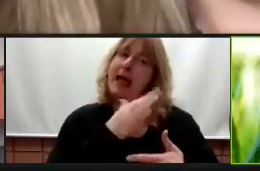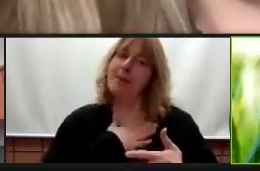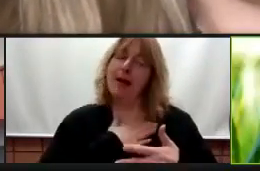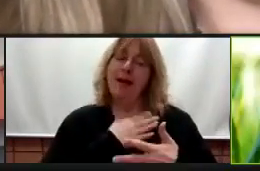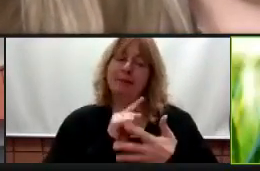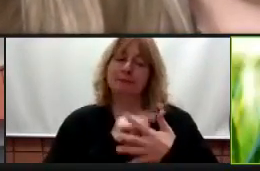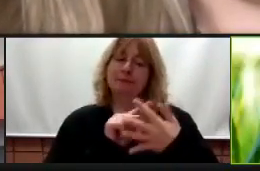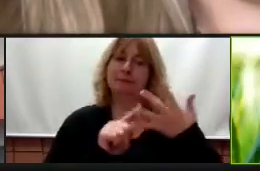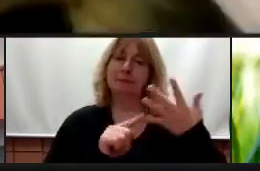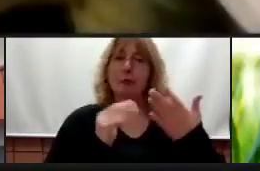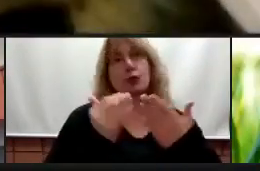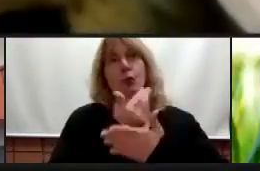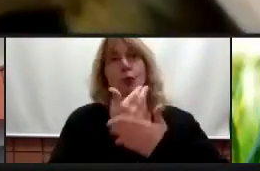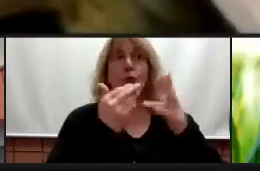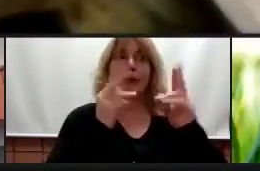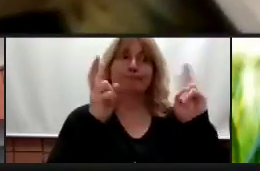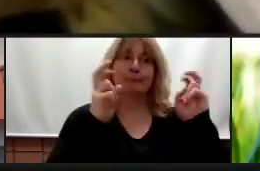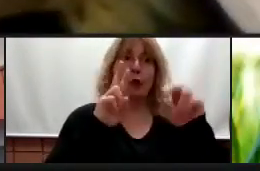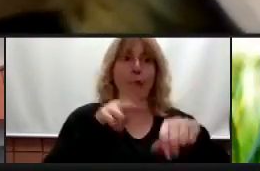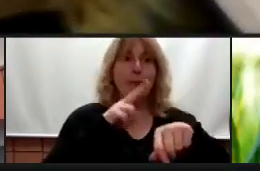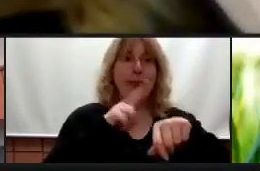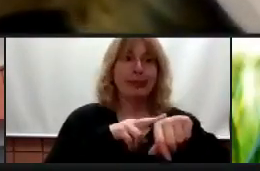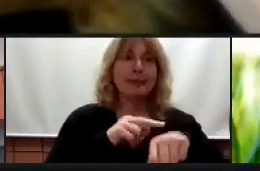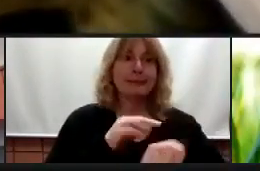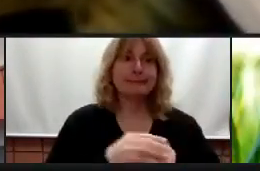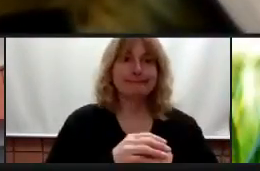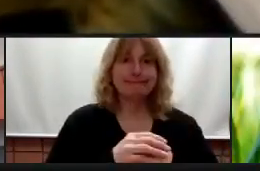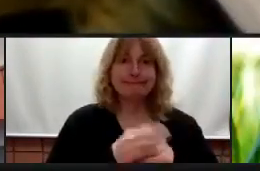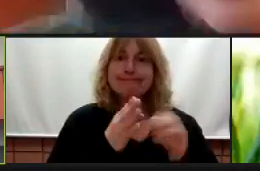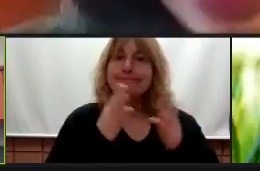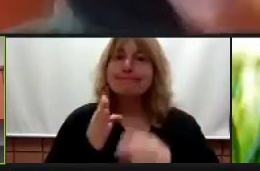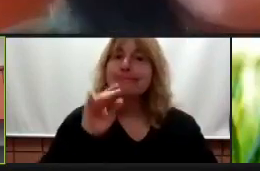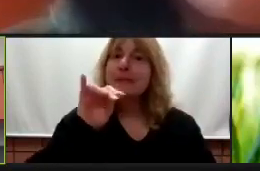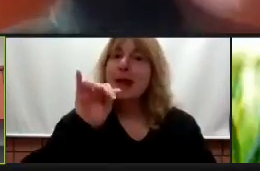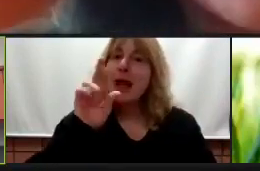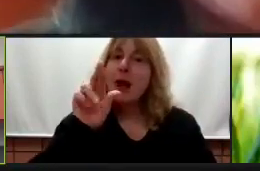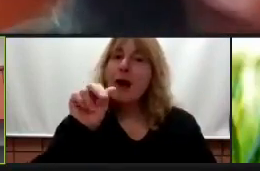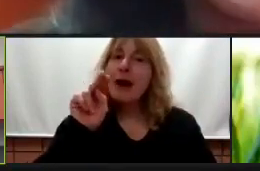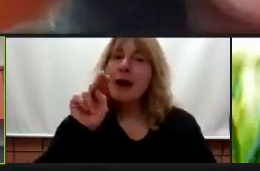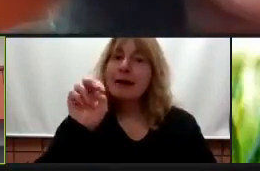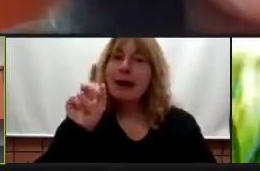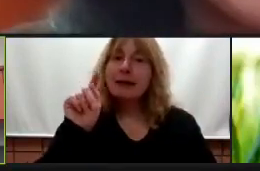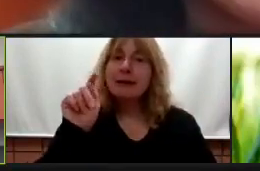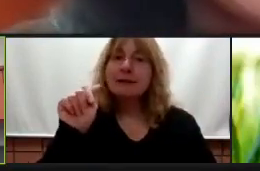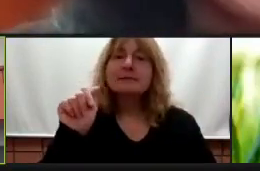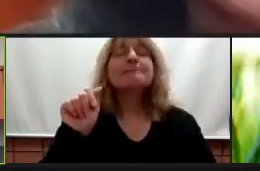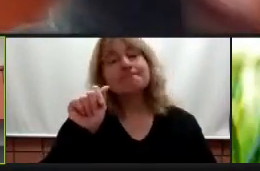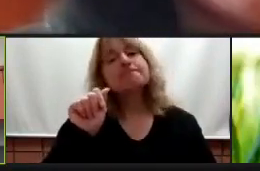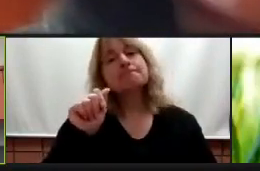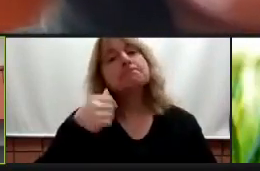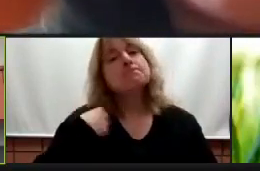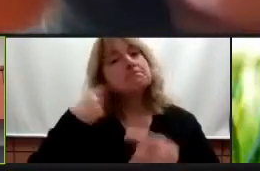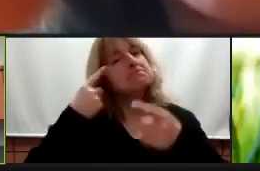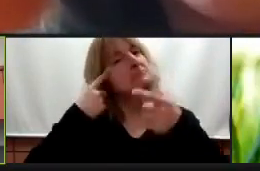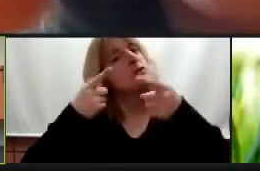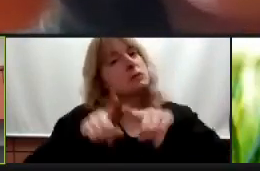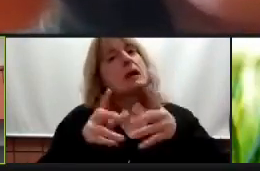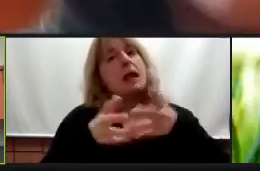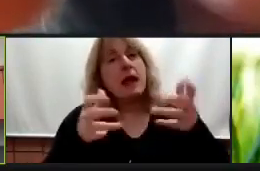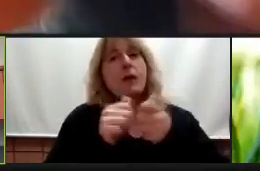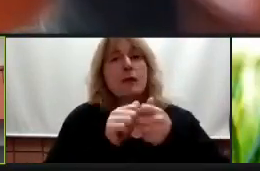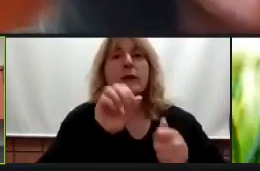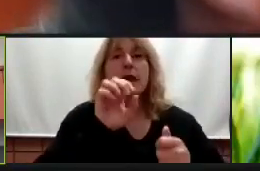Ironetta, go ahead. Yeah, good afternoon, everyone. I think I would agree quite a bit with Erin in terms